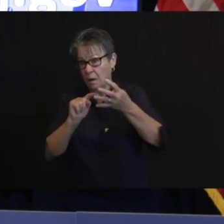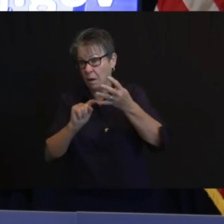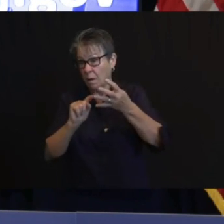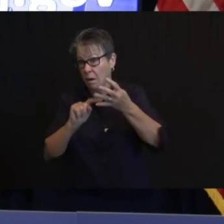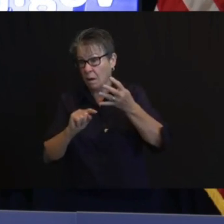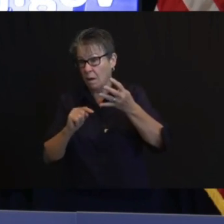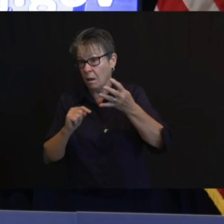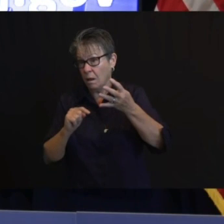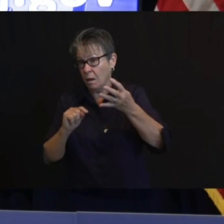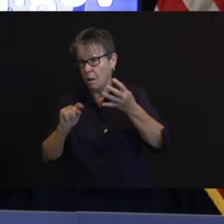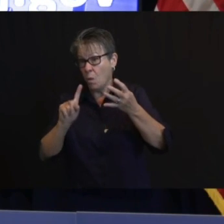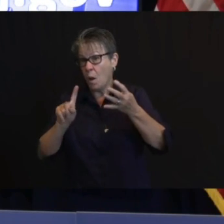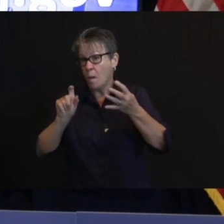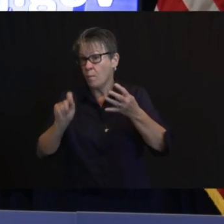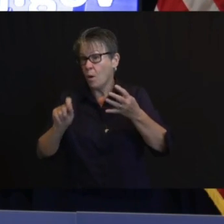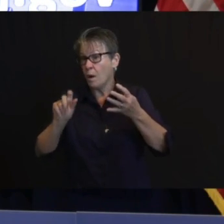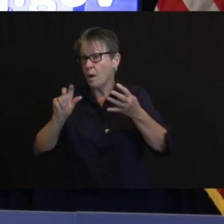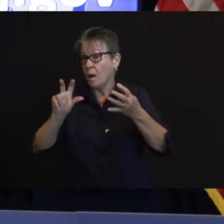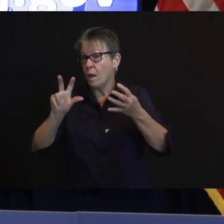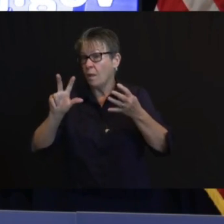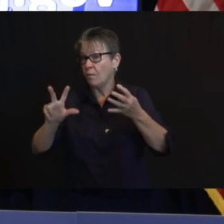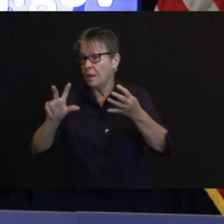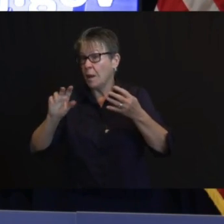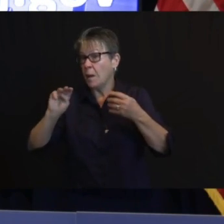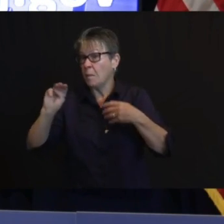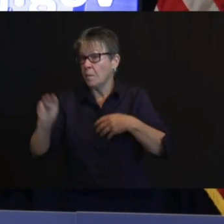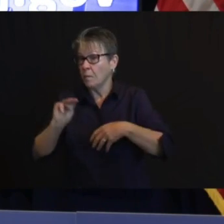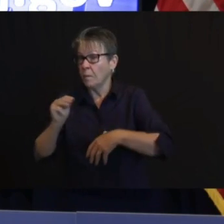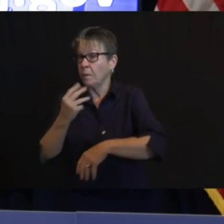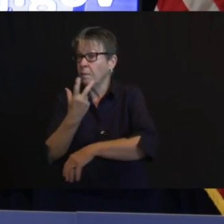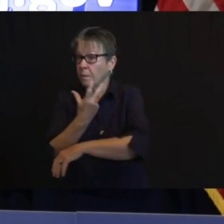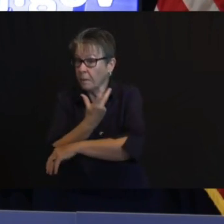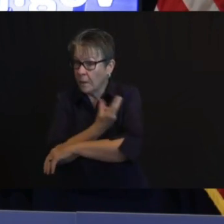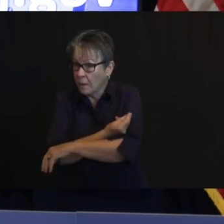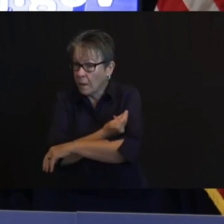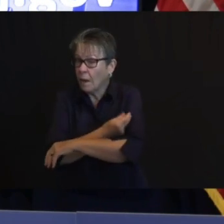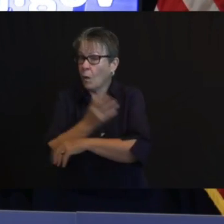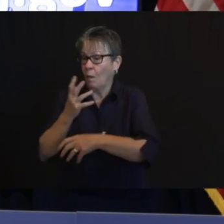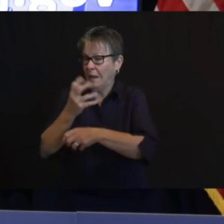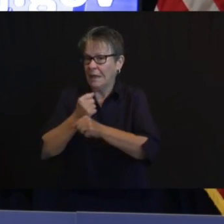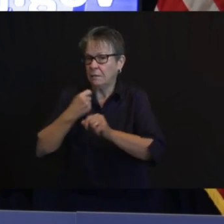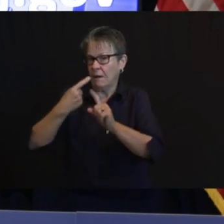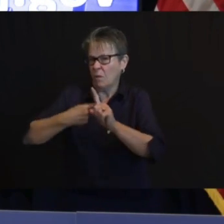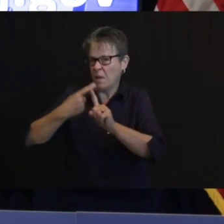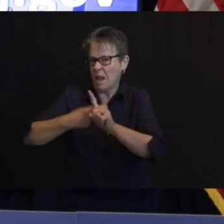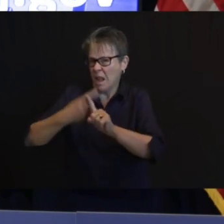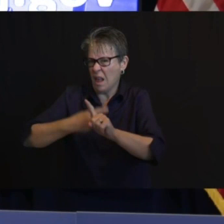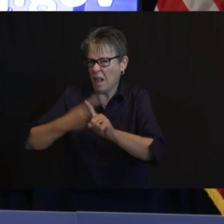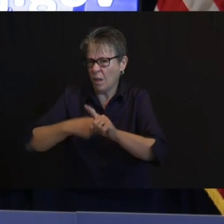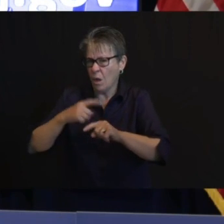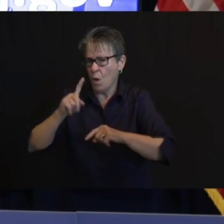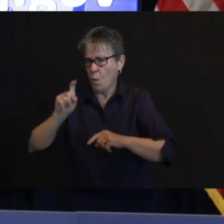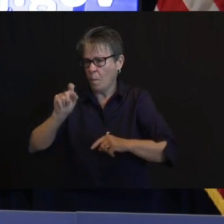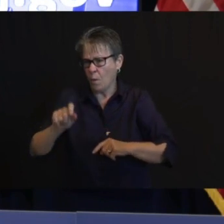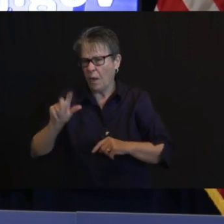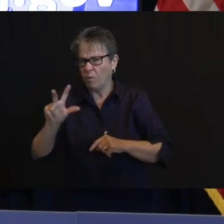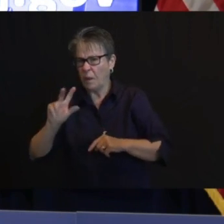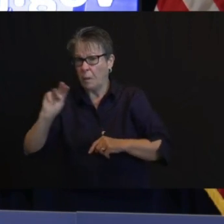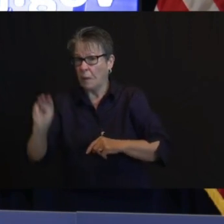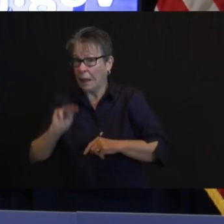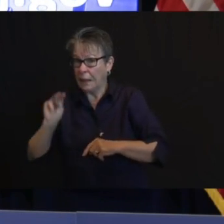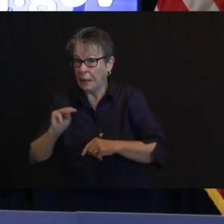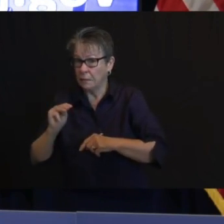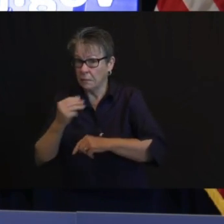schedule 1.1 million doses a month. So very shortly, we'll be able to vaccinate not only all the healthcare